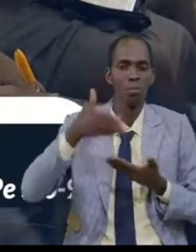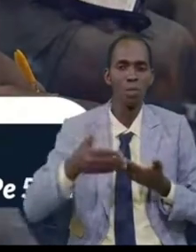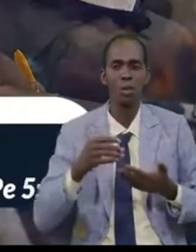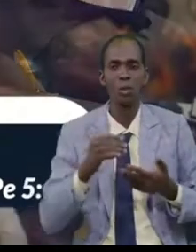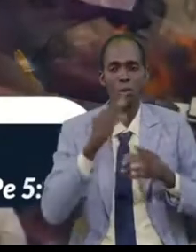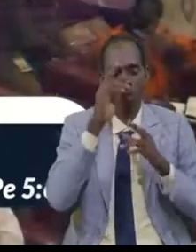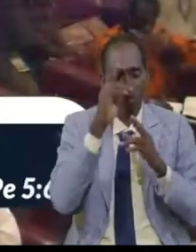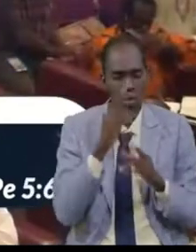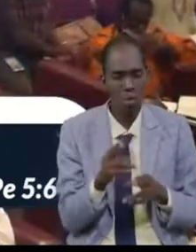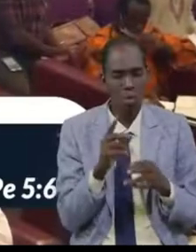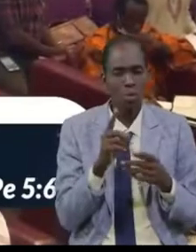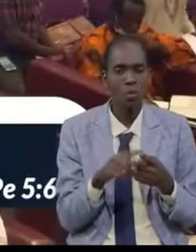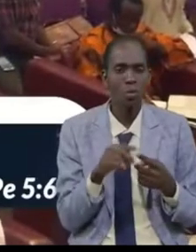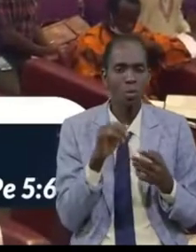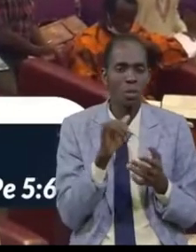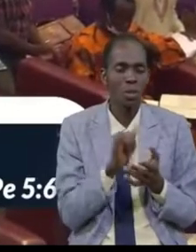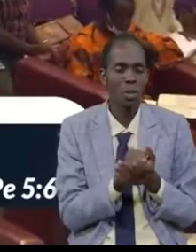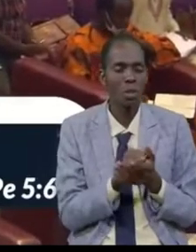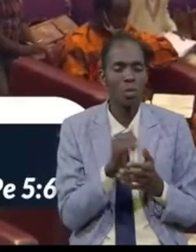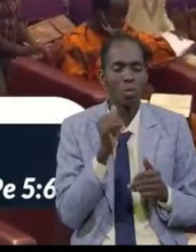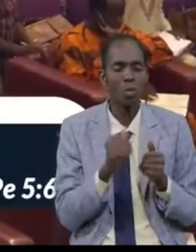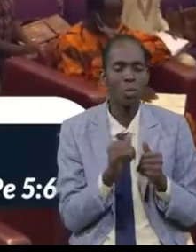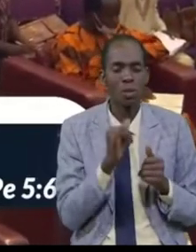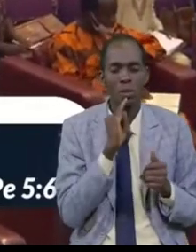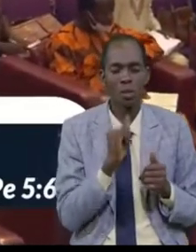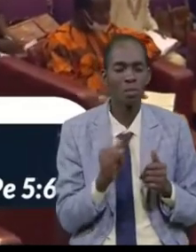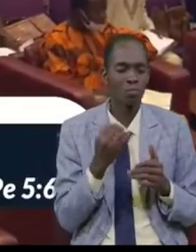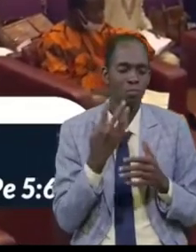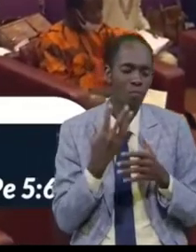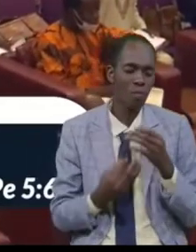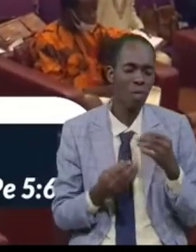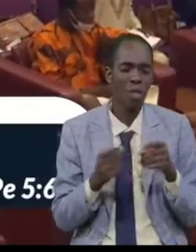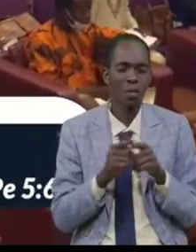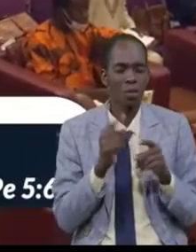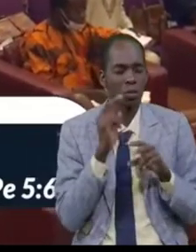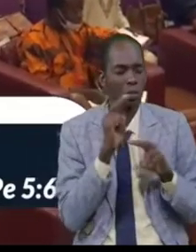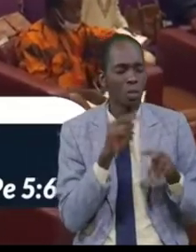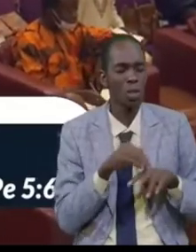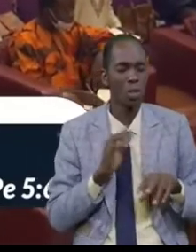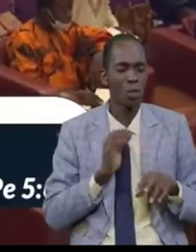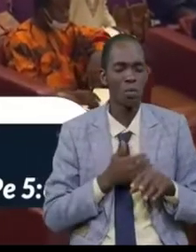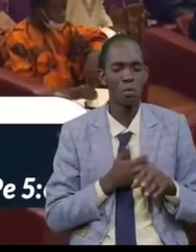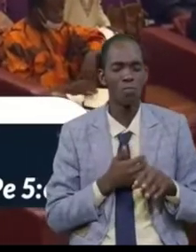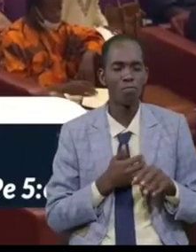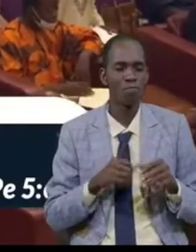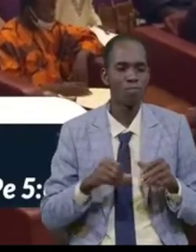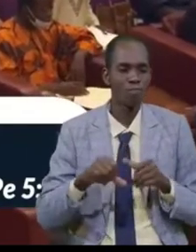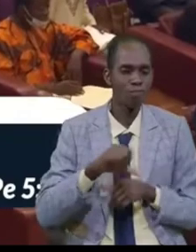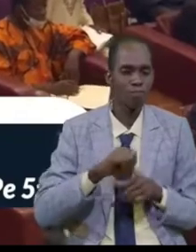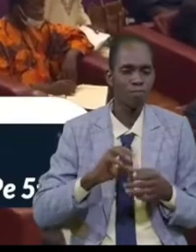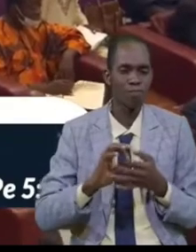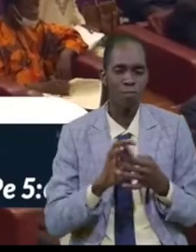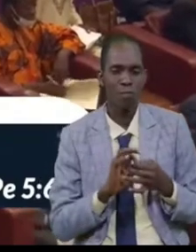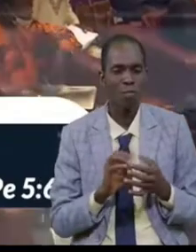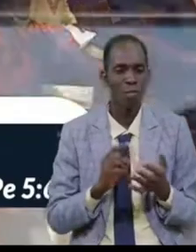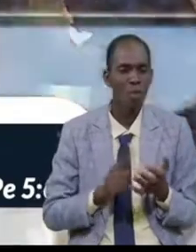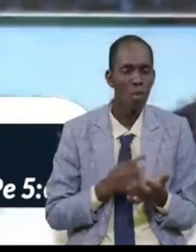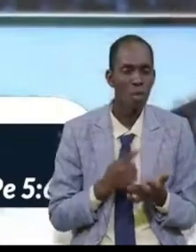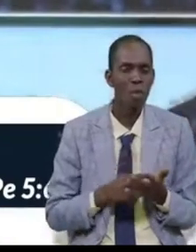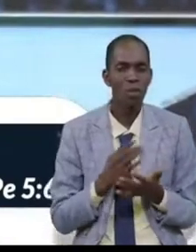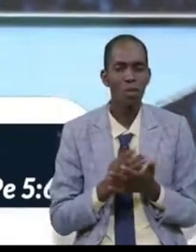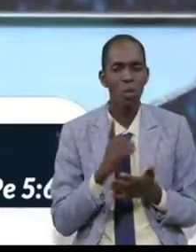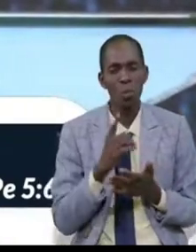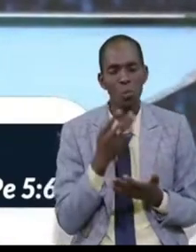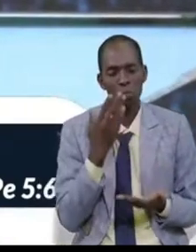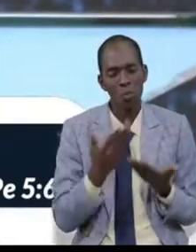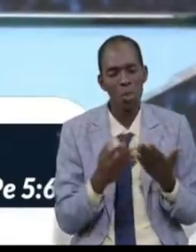part which large. As we look at our fellowship, our relationship together, sometimes somebody might